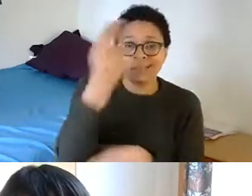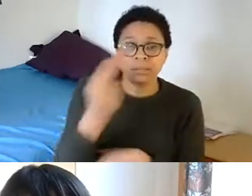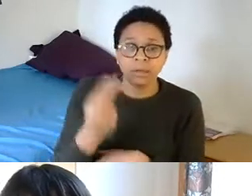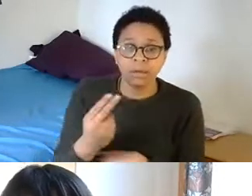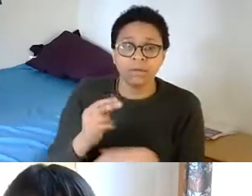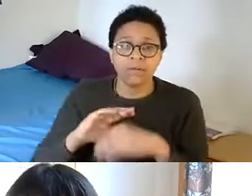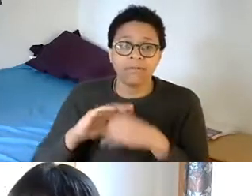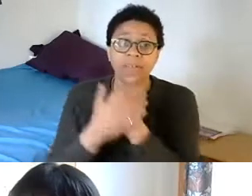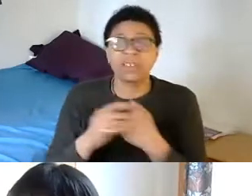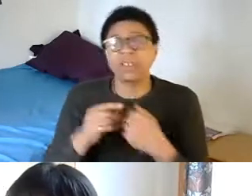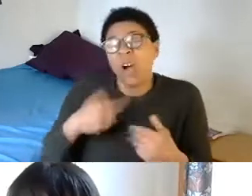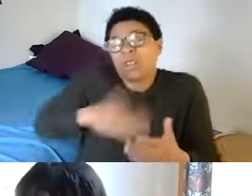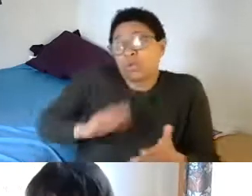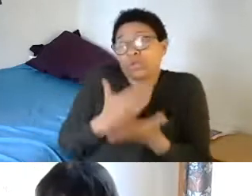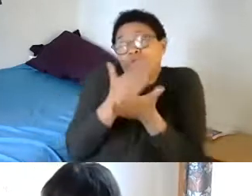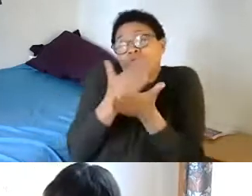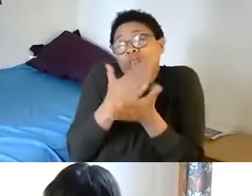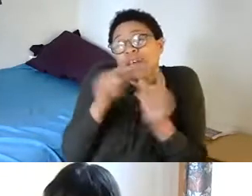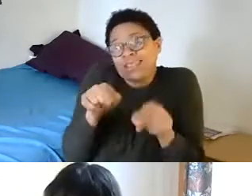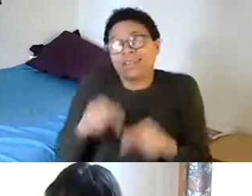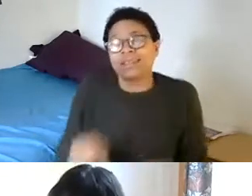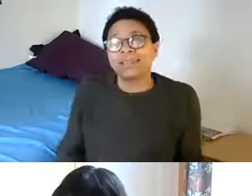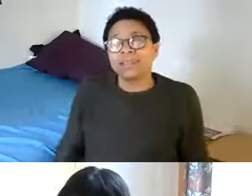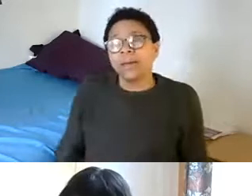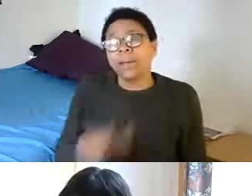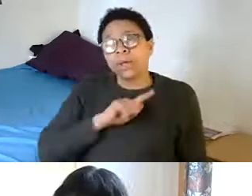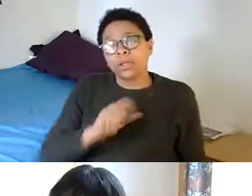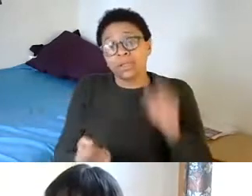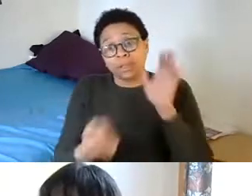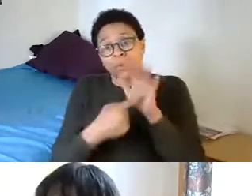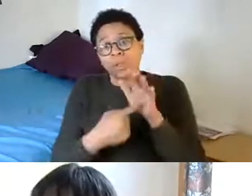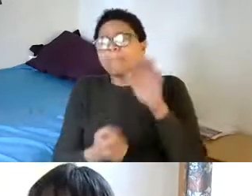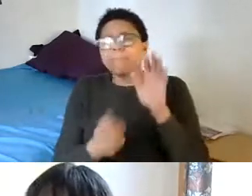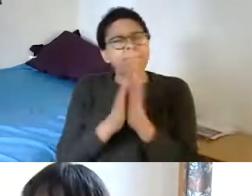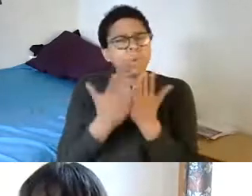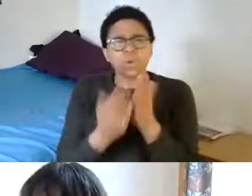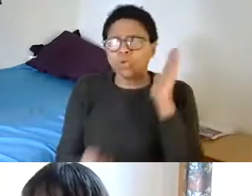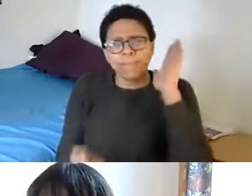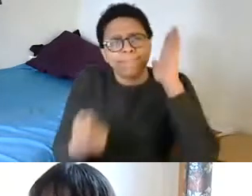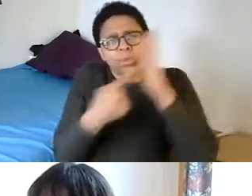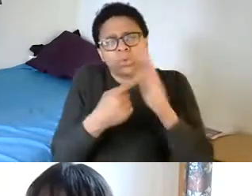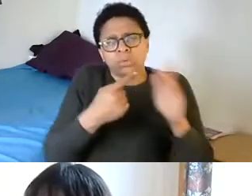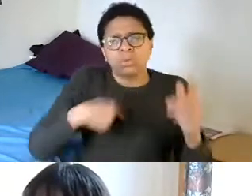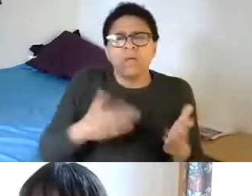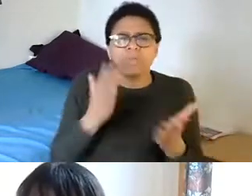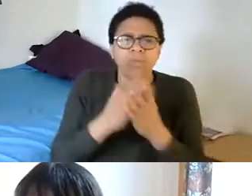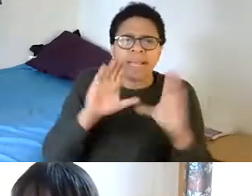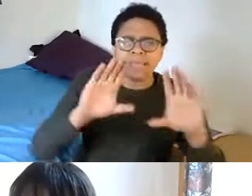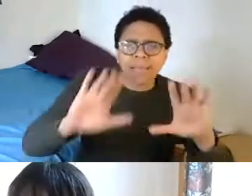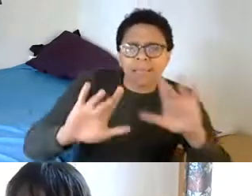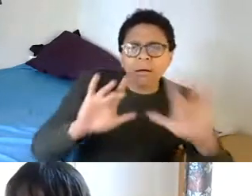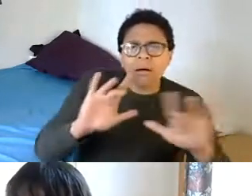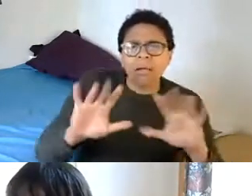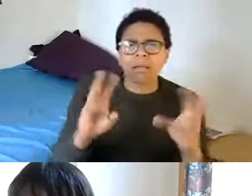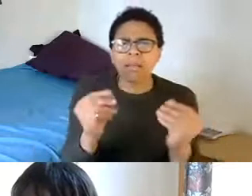basically, I just wanted to kind of share that, you know, because it's important. Books are very, very important. The fact they're so tactile, the fact that